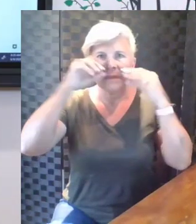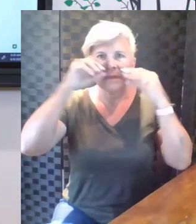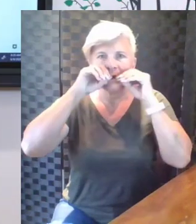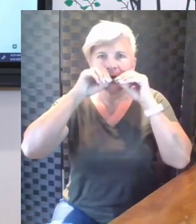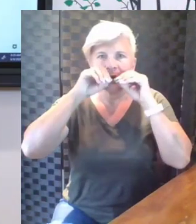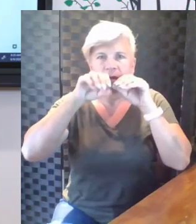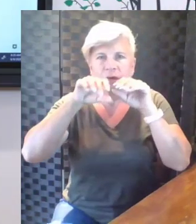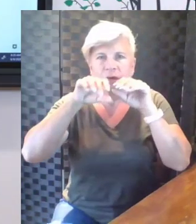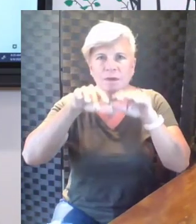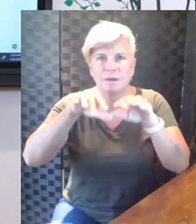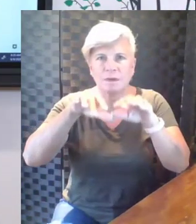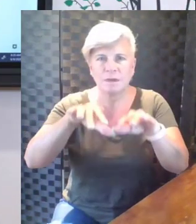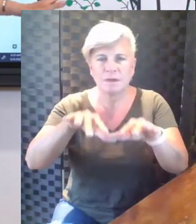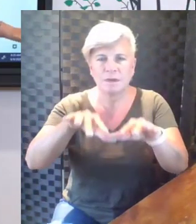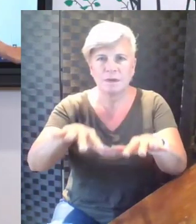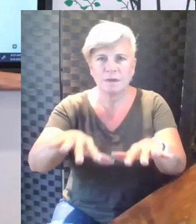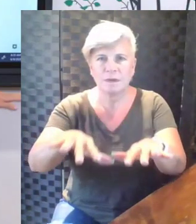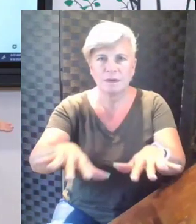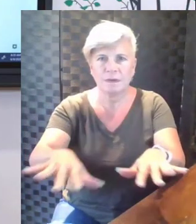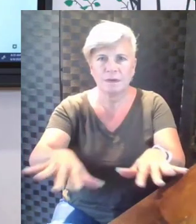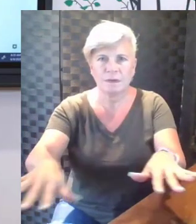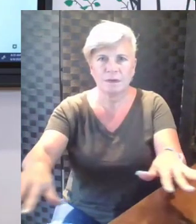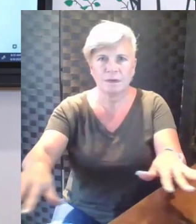and out.